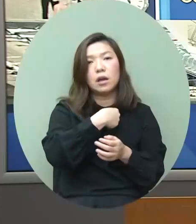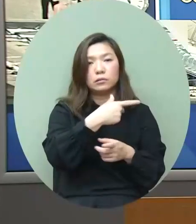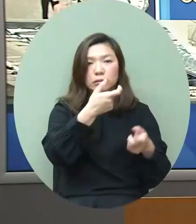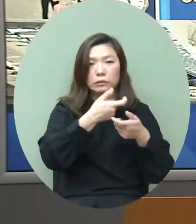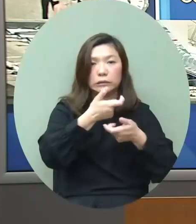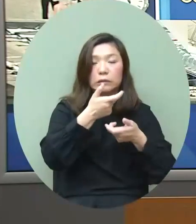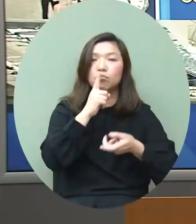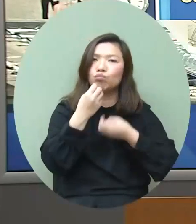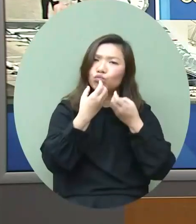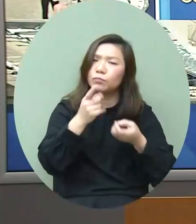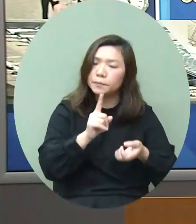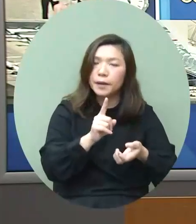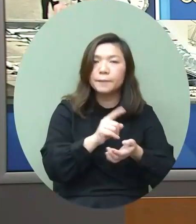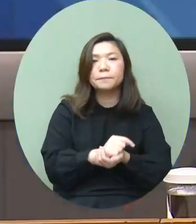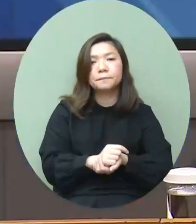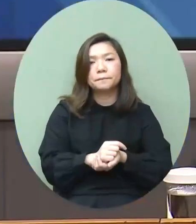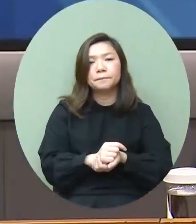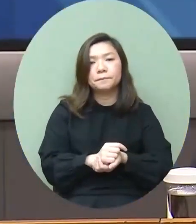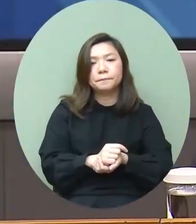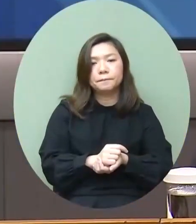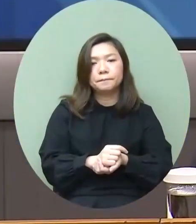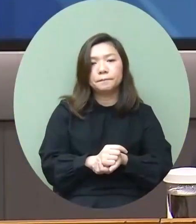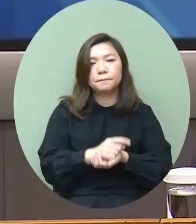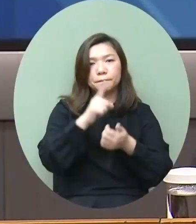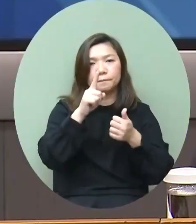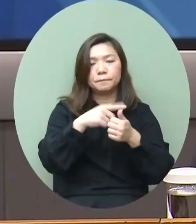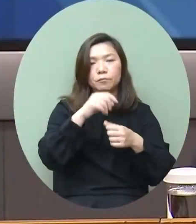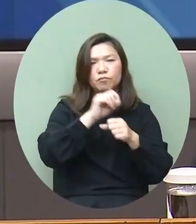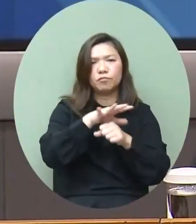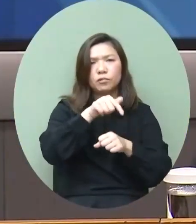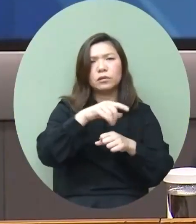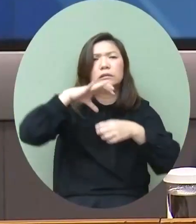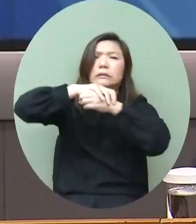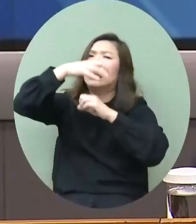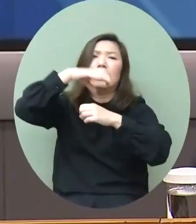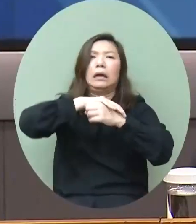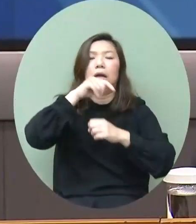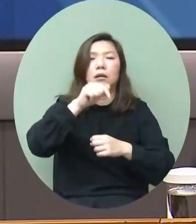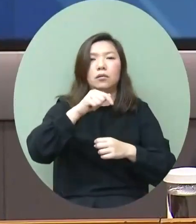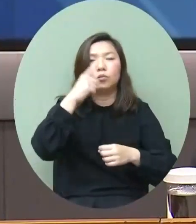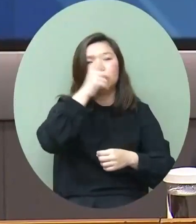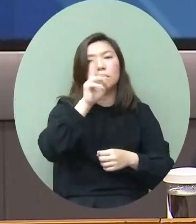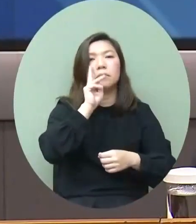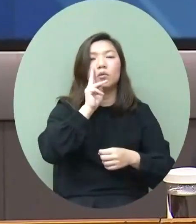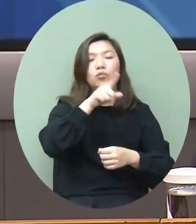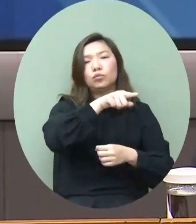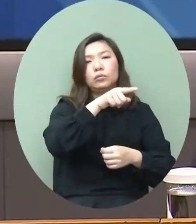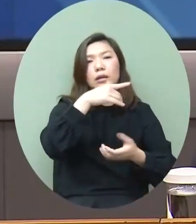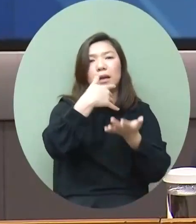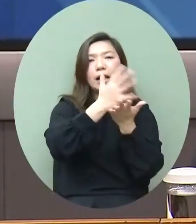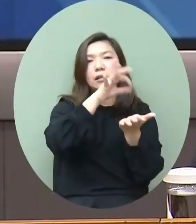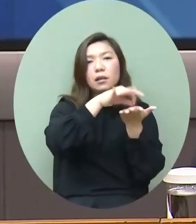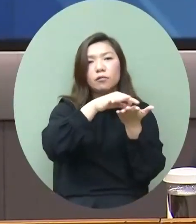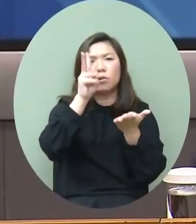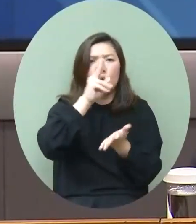in light of this COVID situation which is a global phenomenon I think similar to our jurisdiction we are doing our part on this front to